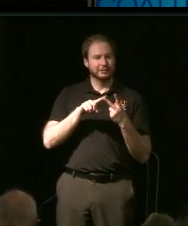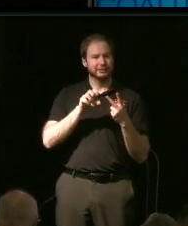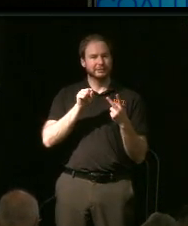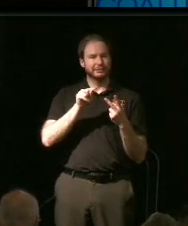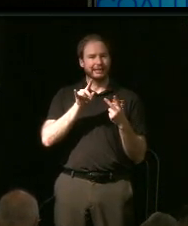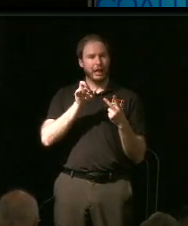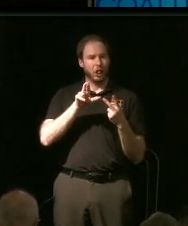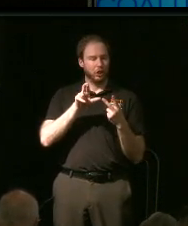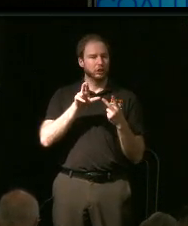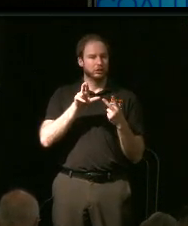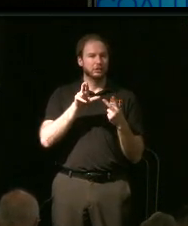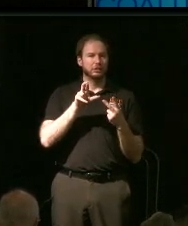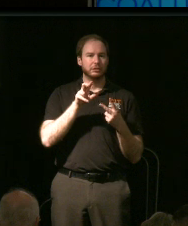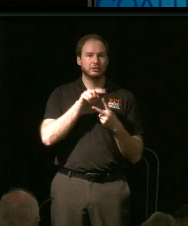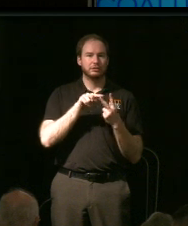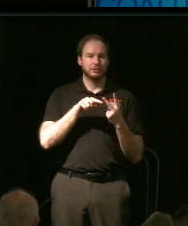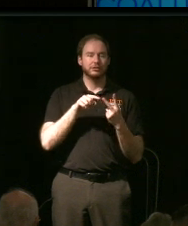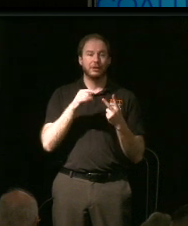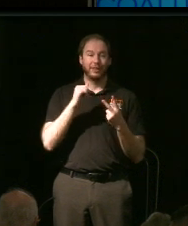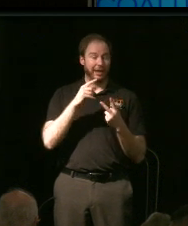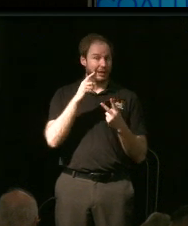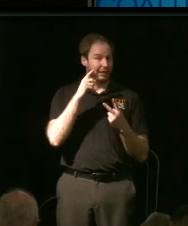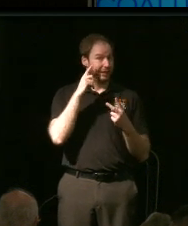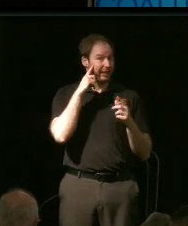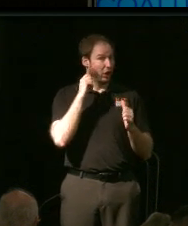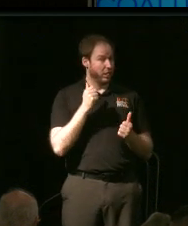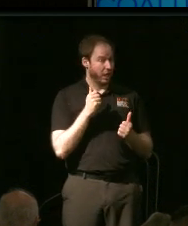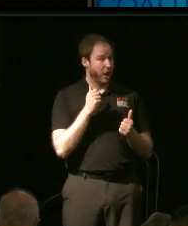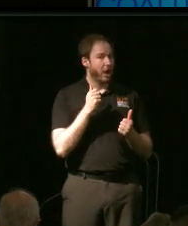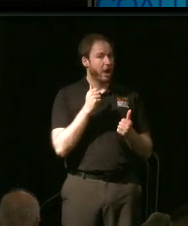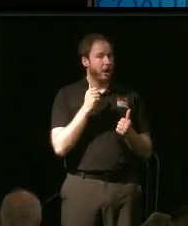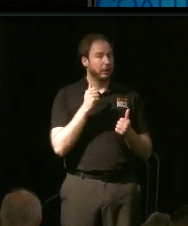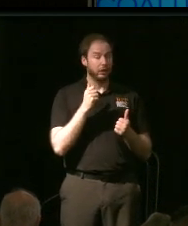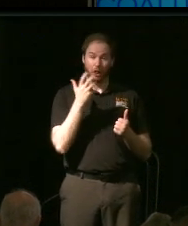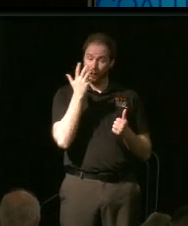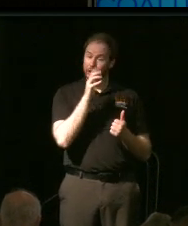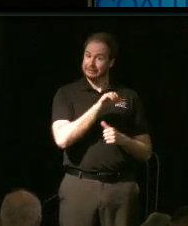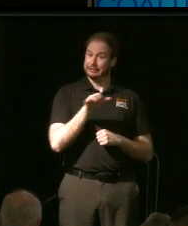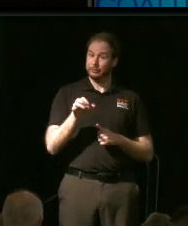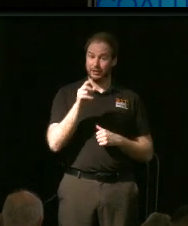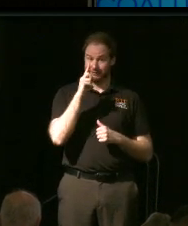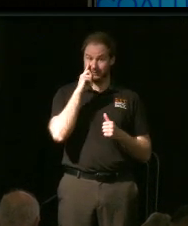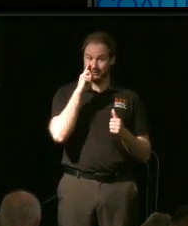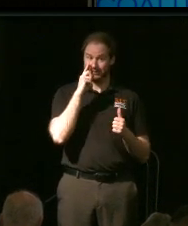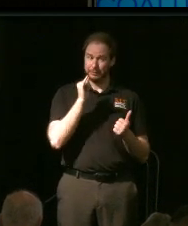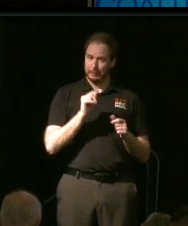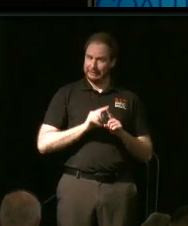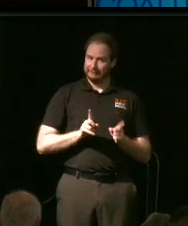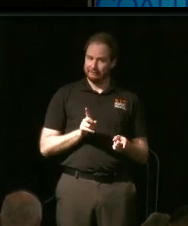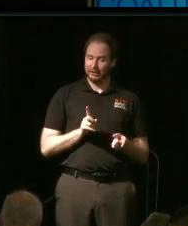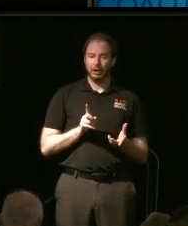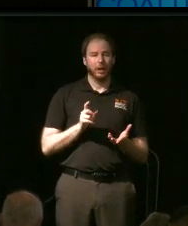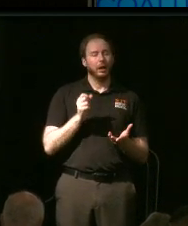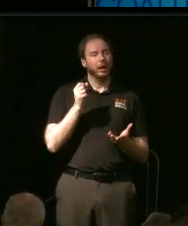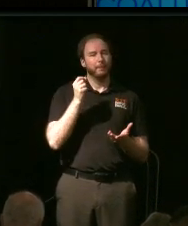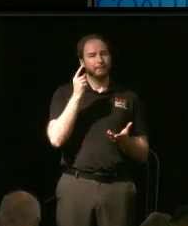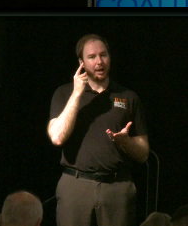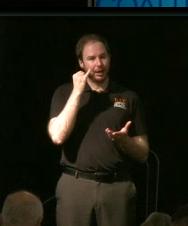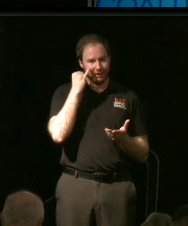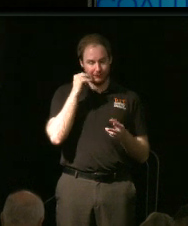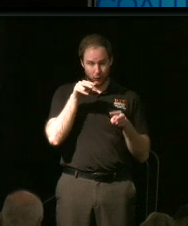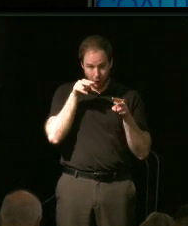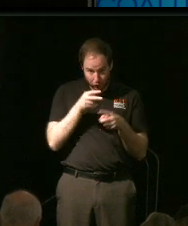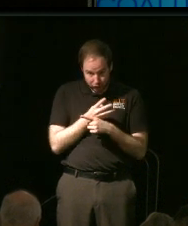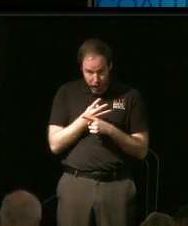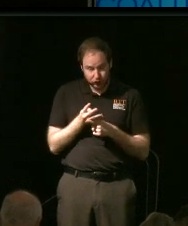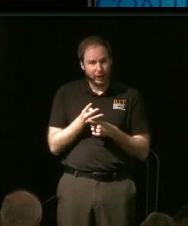And so although the hearing loss in those look kind of similar, the vision impairment is very different, but unless you're looking genetically,